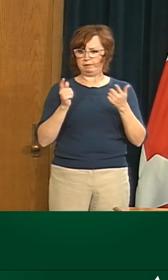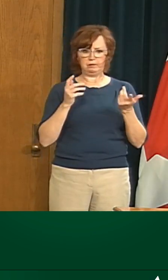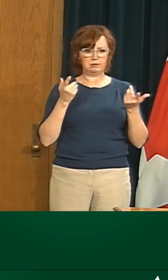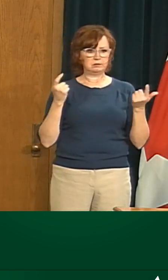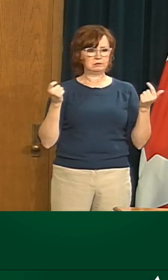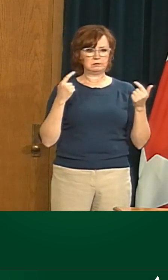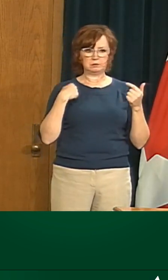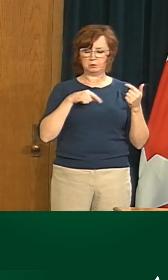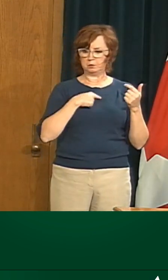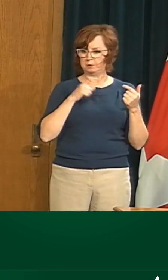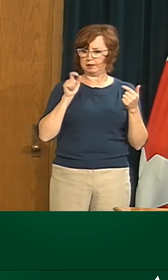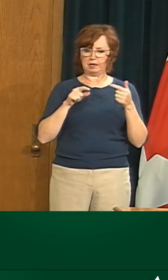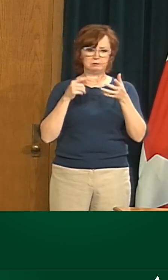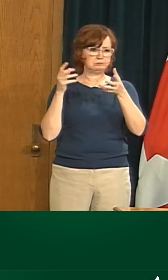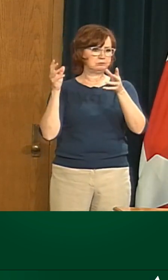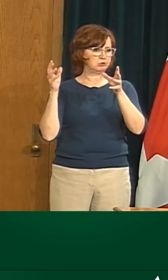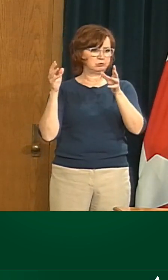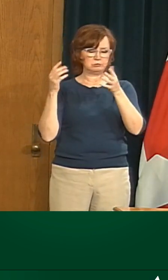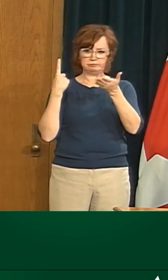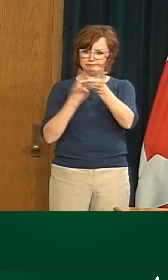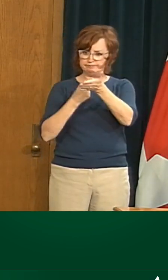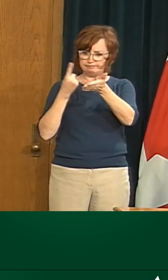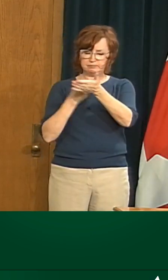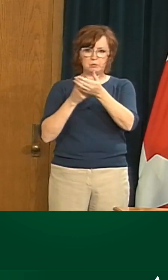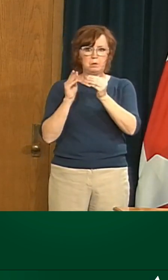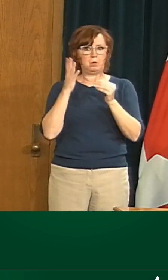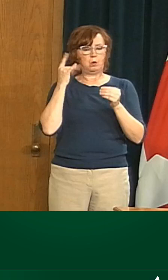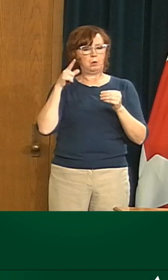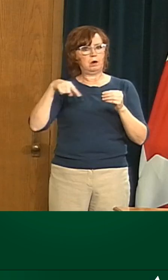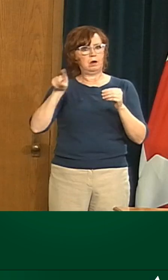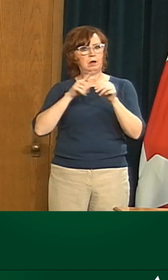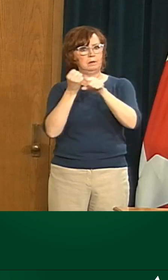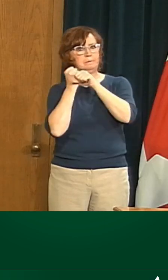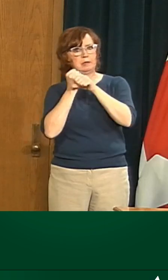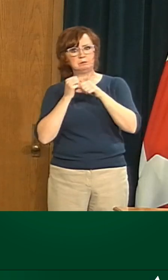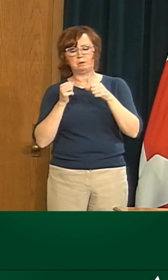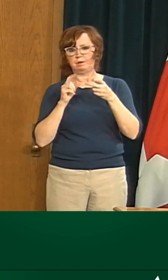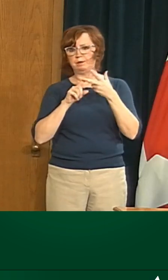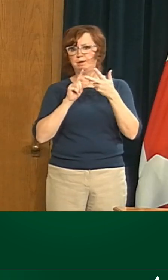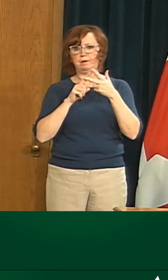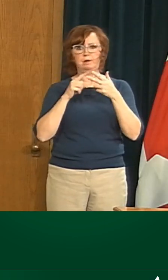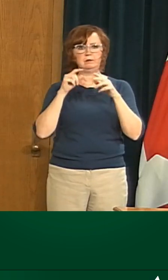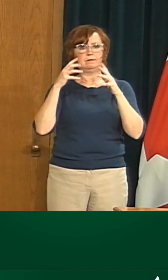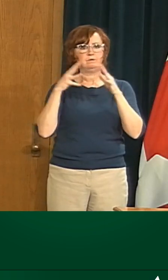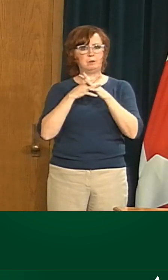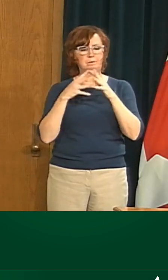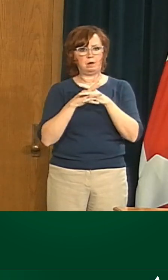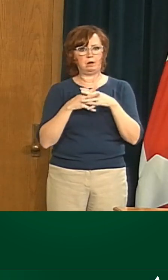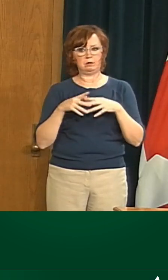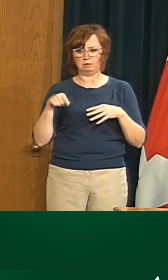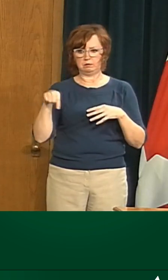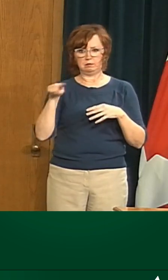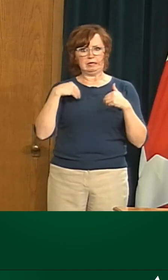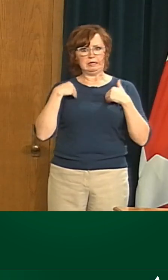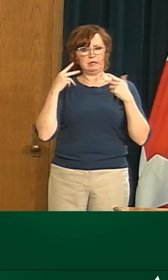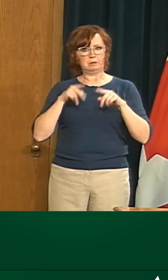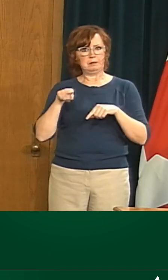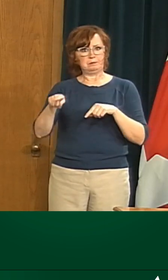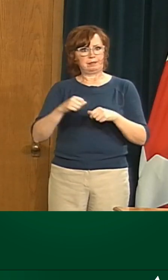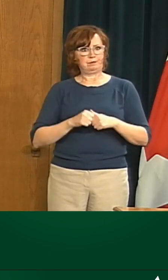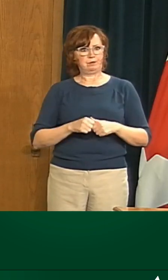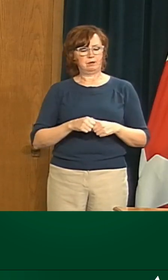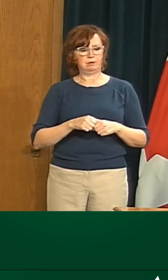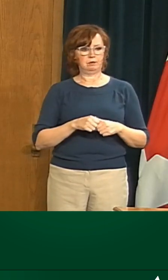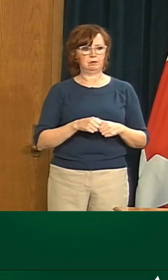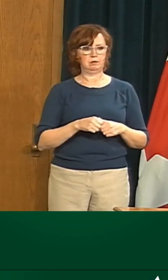sporting leagues that are where our youth are participating in sports right across this province. I know in the community where I live,